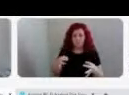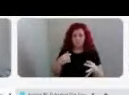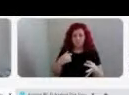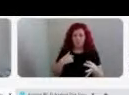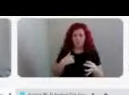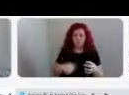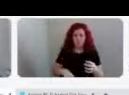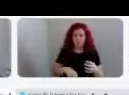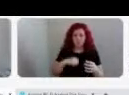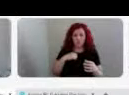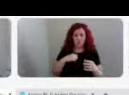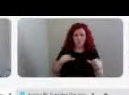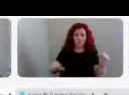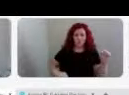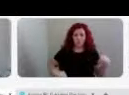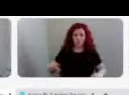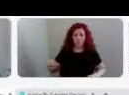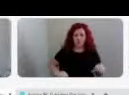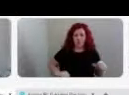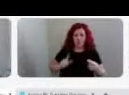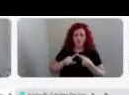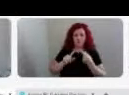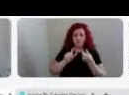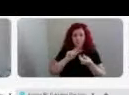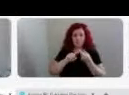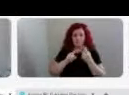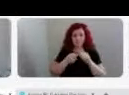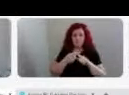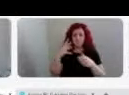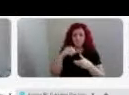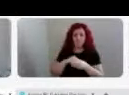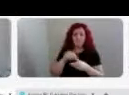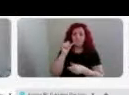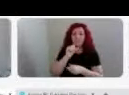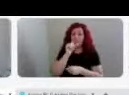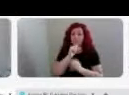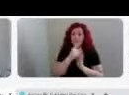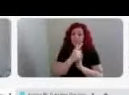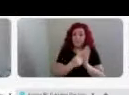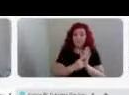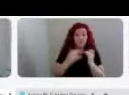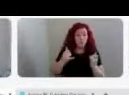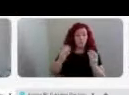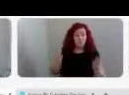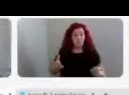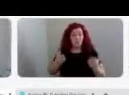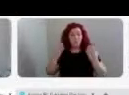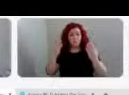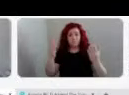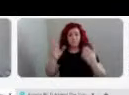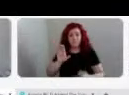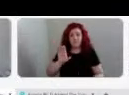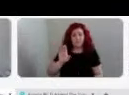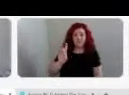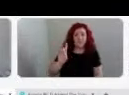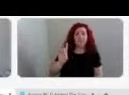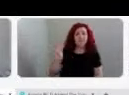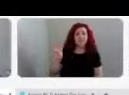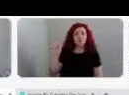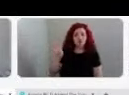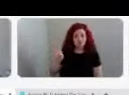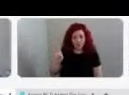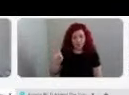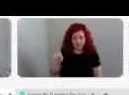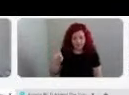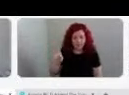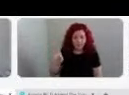so proud to brag to my friends was part of the arizona law i'm currently proposed to be in cd6 which creates